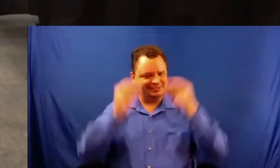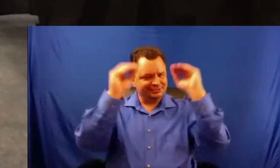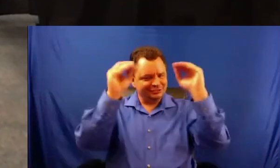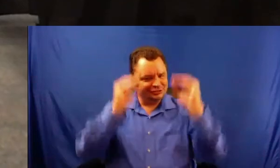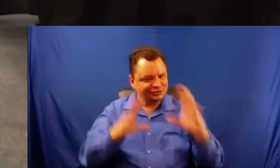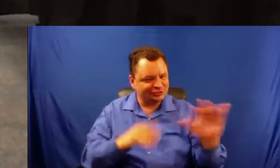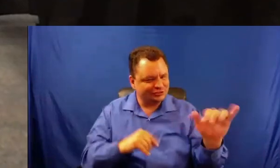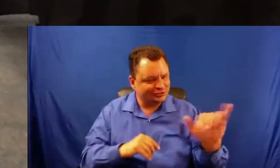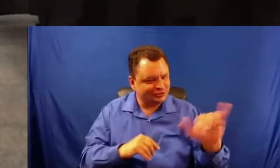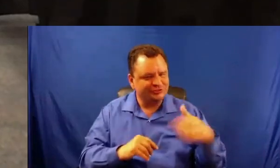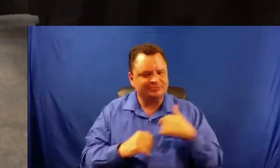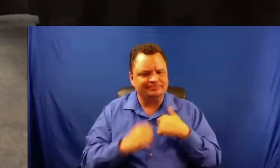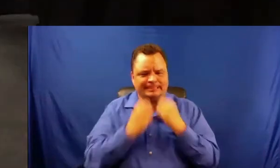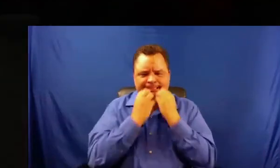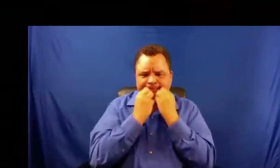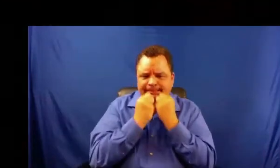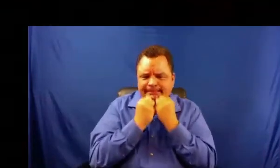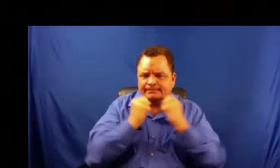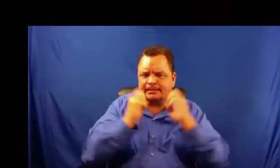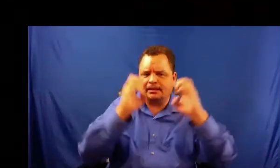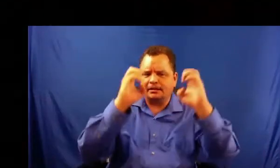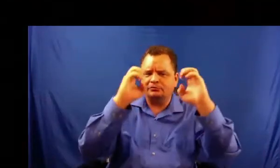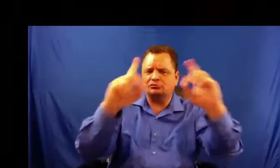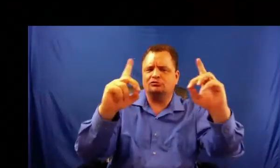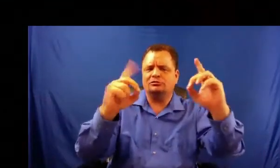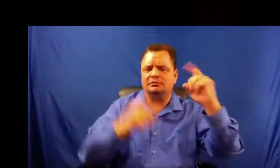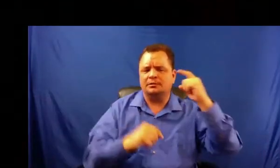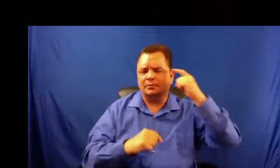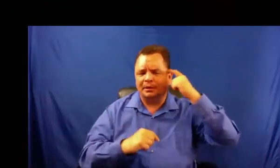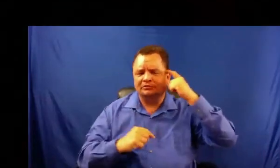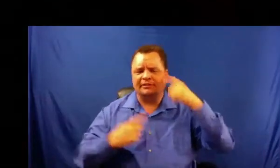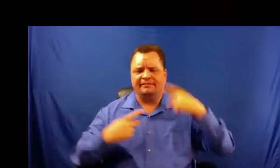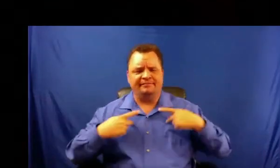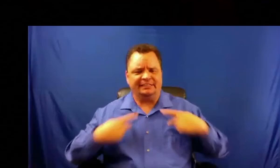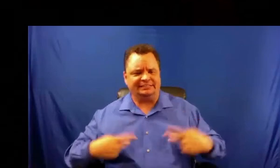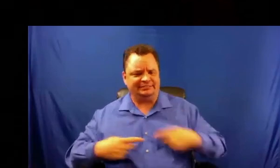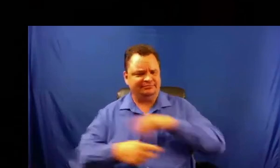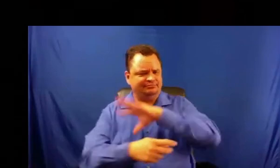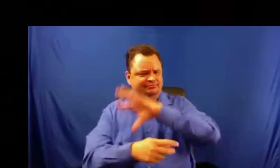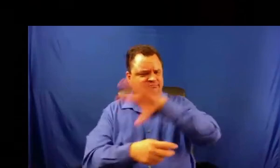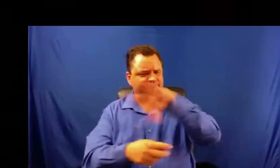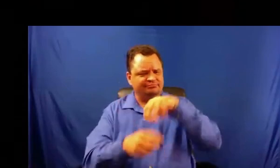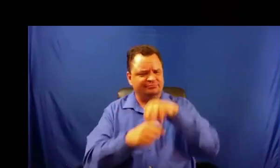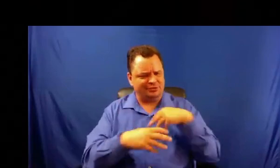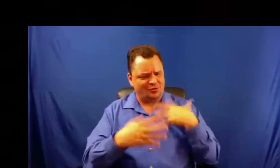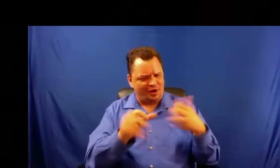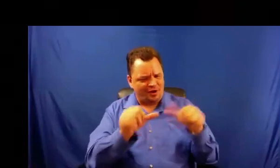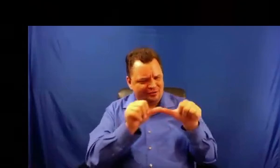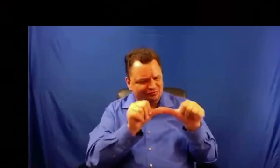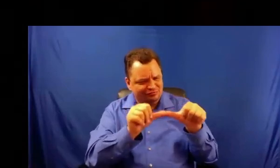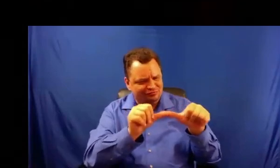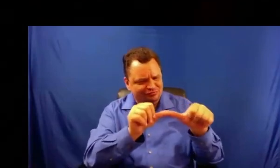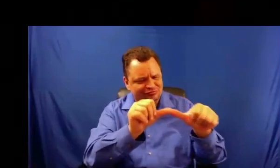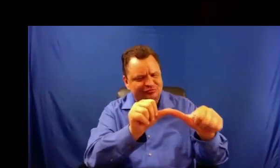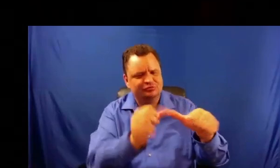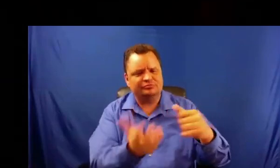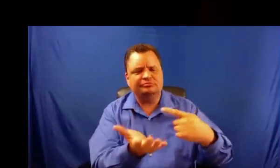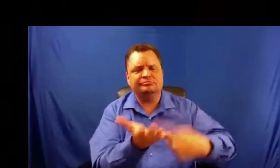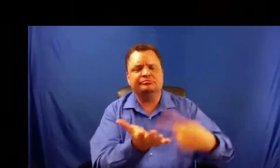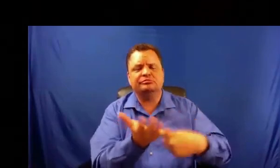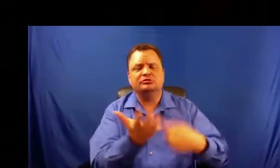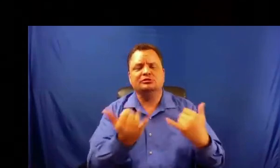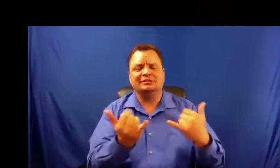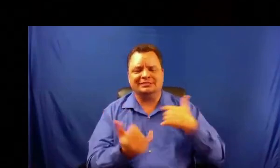mental health and continuity of learning for all children in El Paso County. I'm speaking today to ask you to require additional